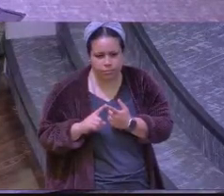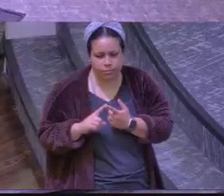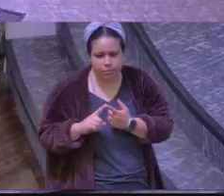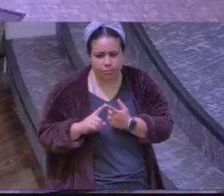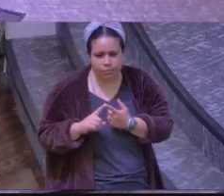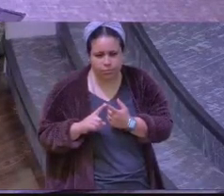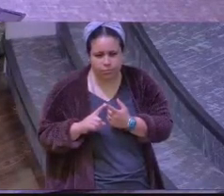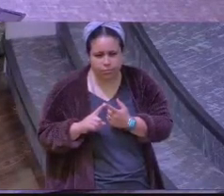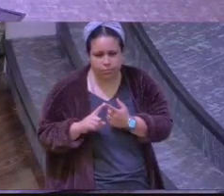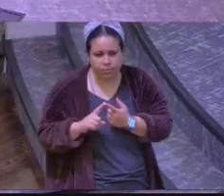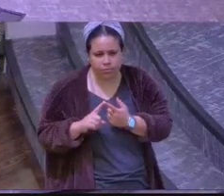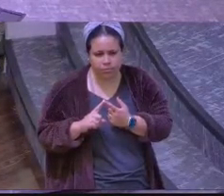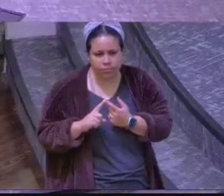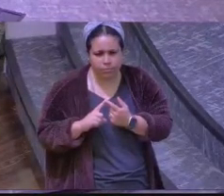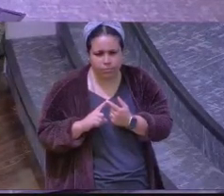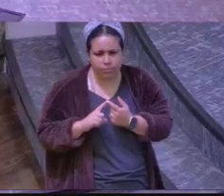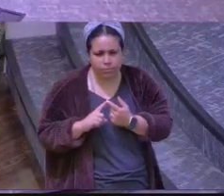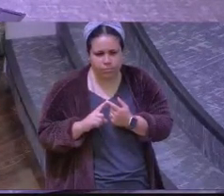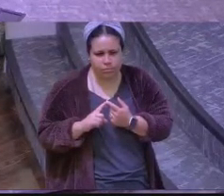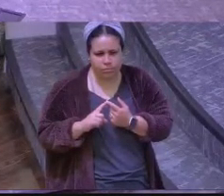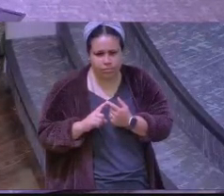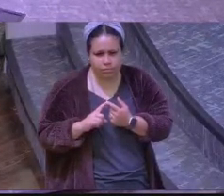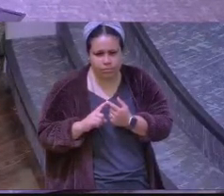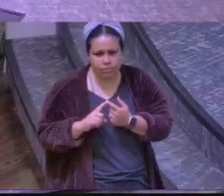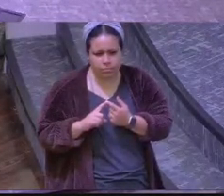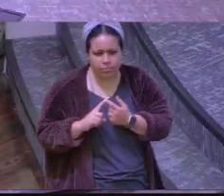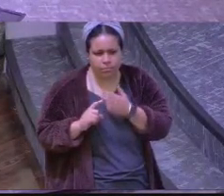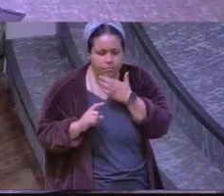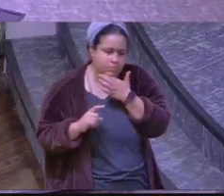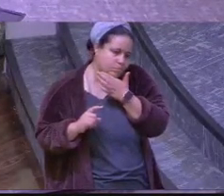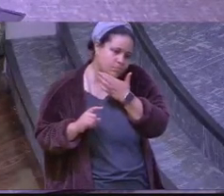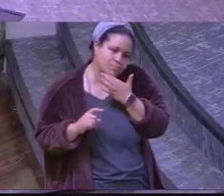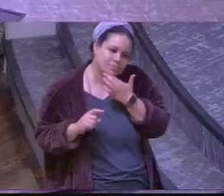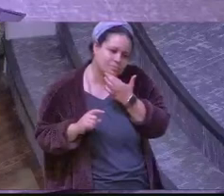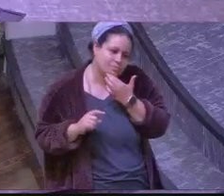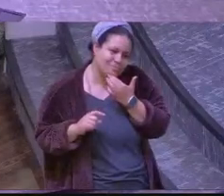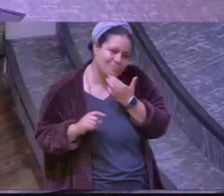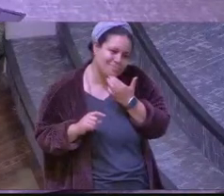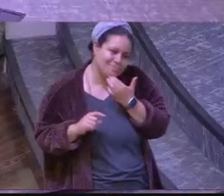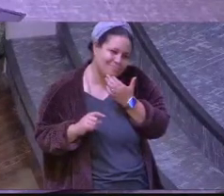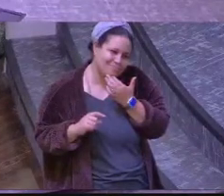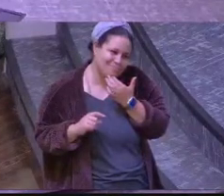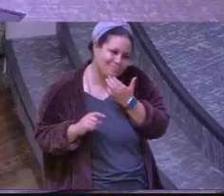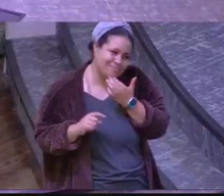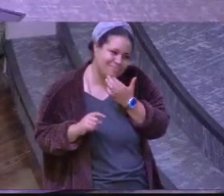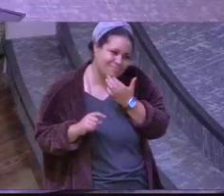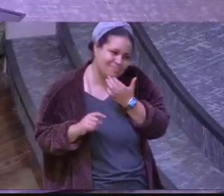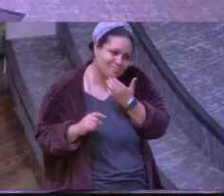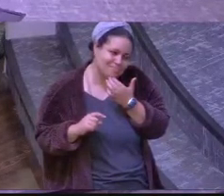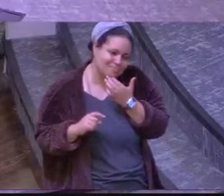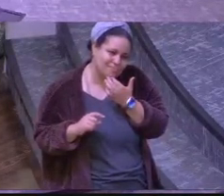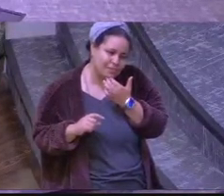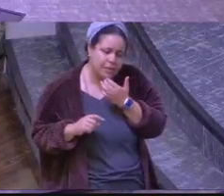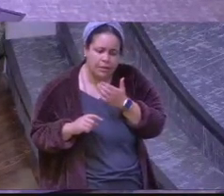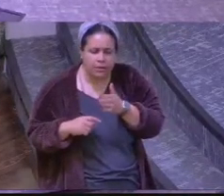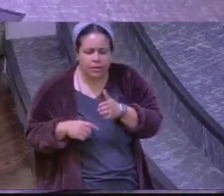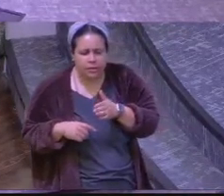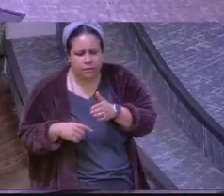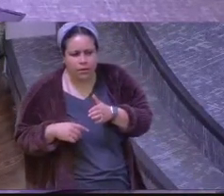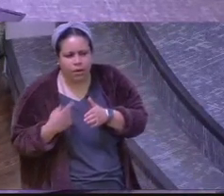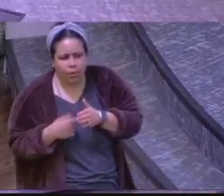justification, has there been sort of data that's driving the decisions to hire